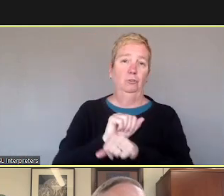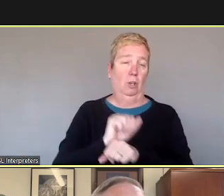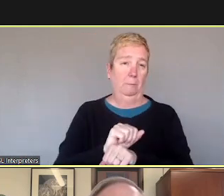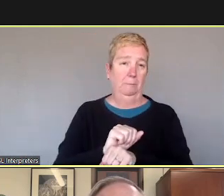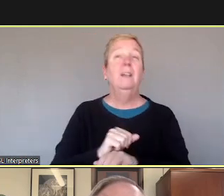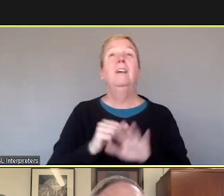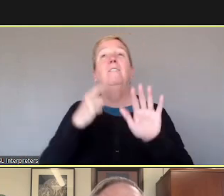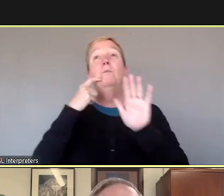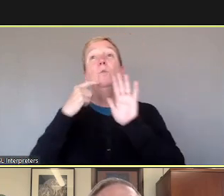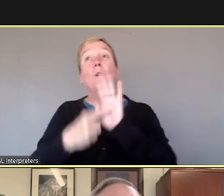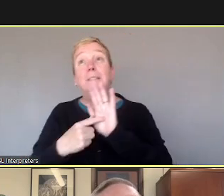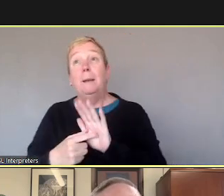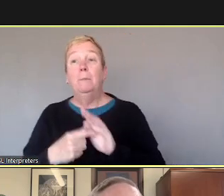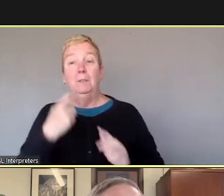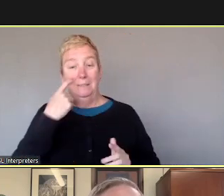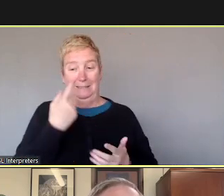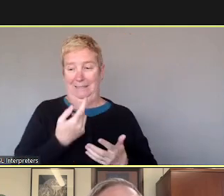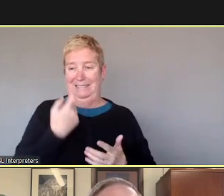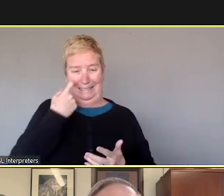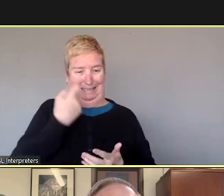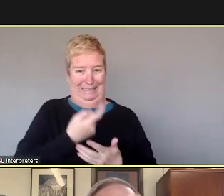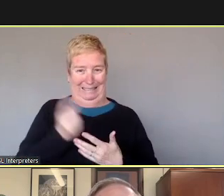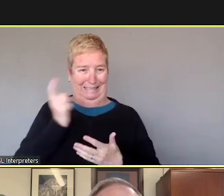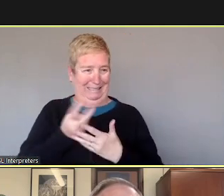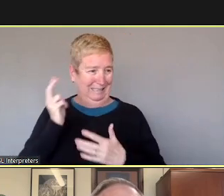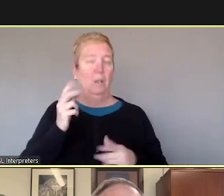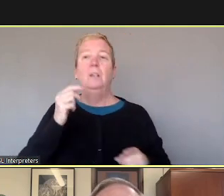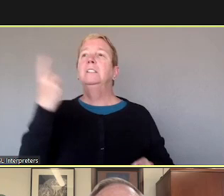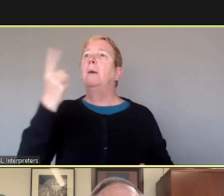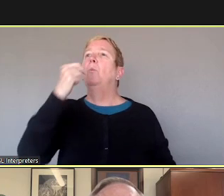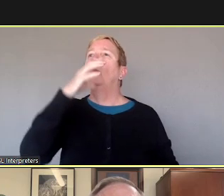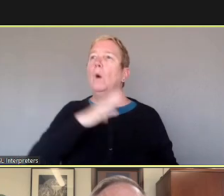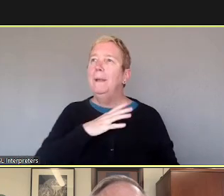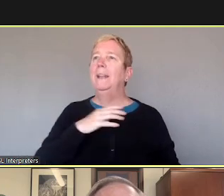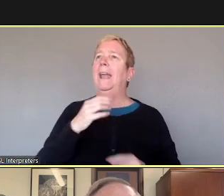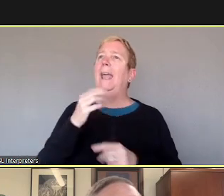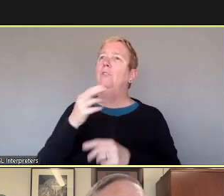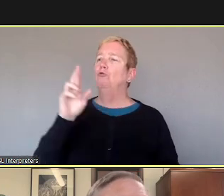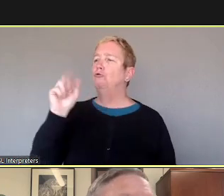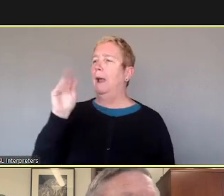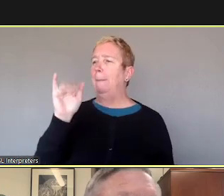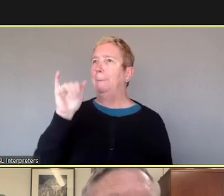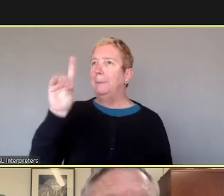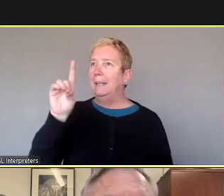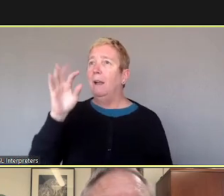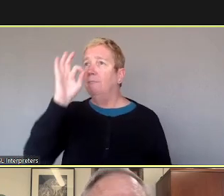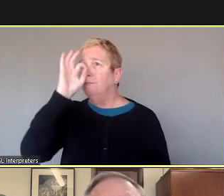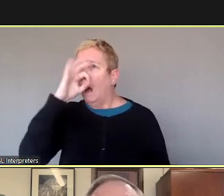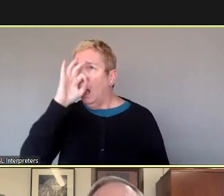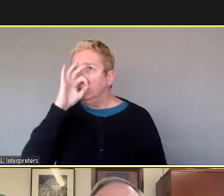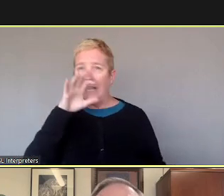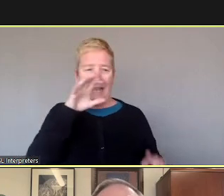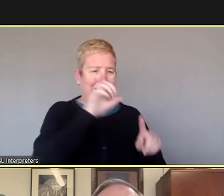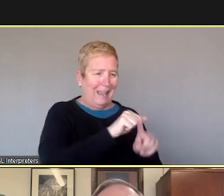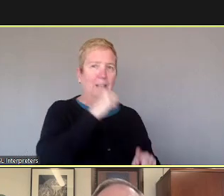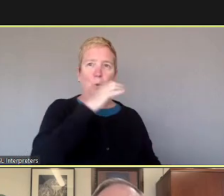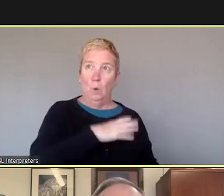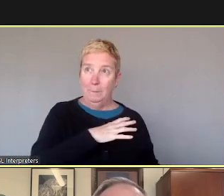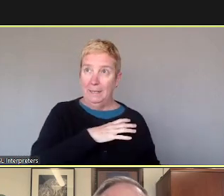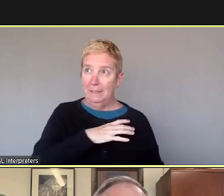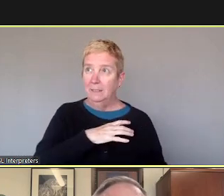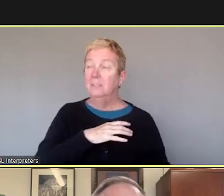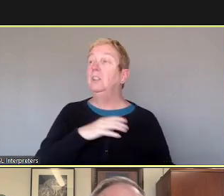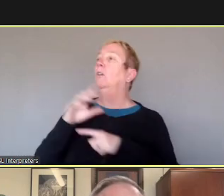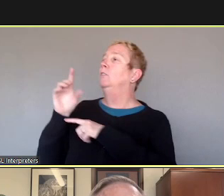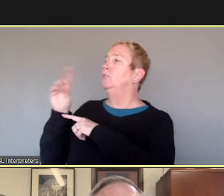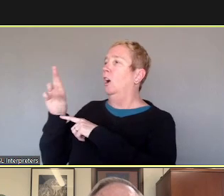by a rabid fox, and Christine ended up getting involved, which is what epidemiologists do, providing